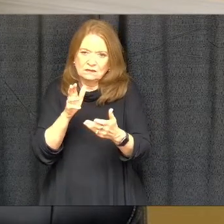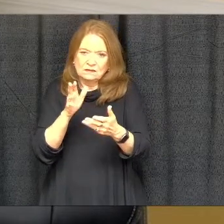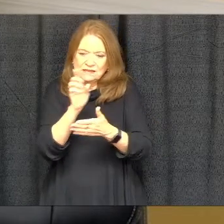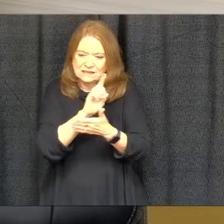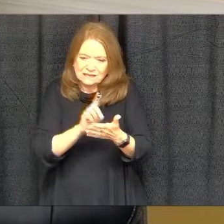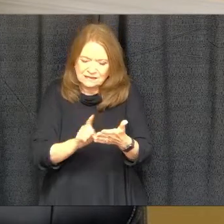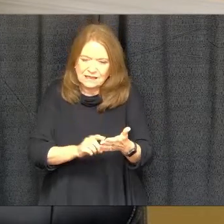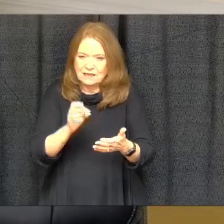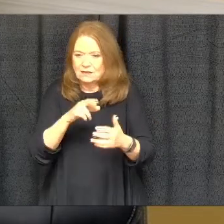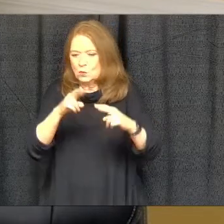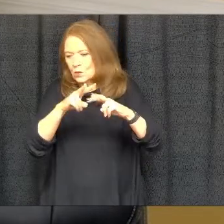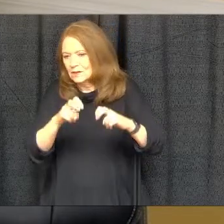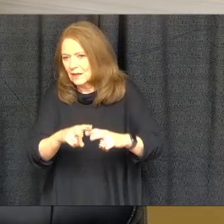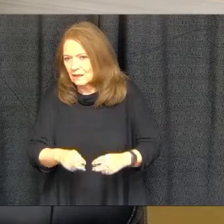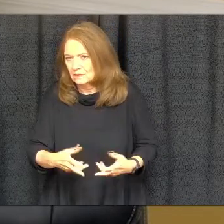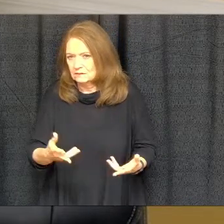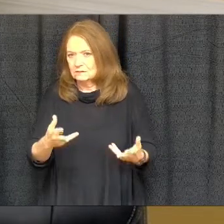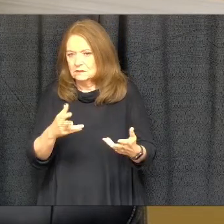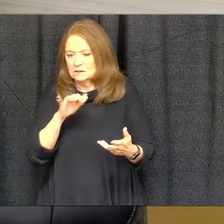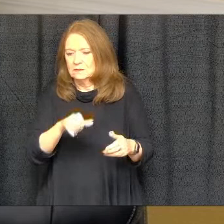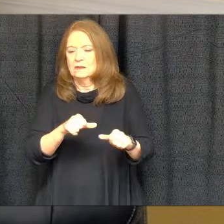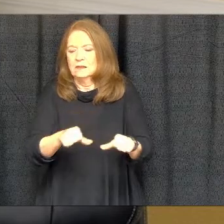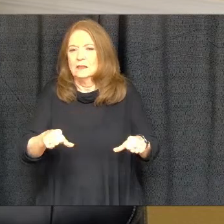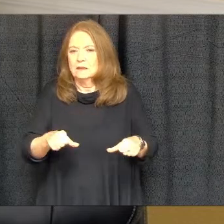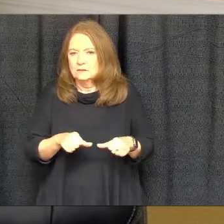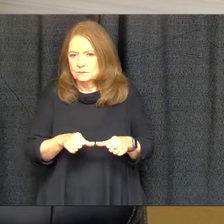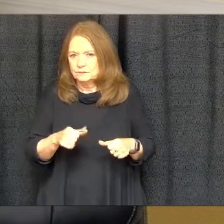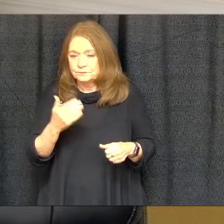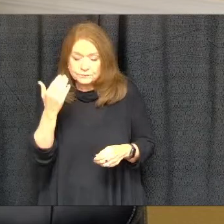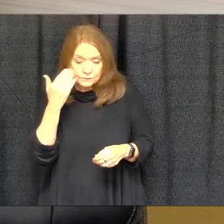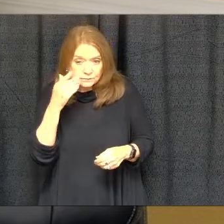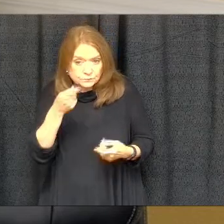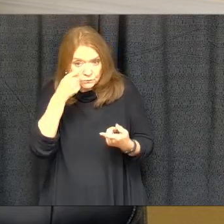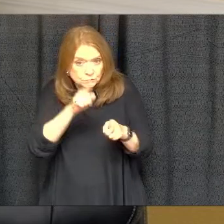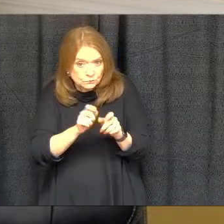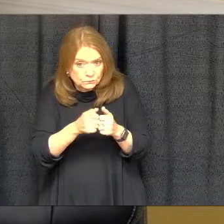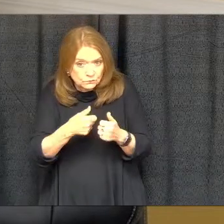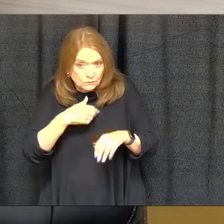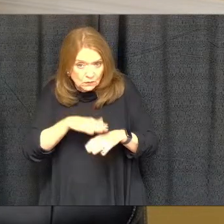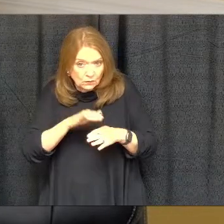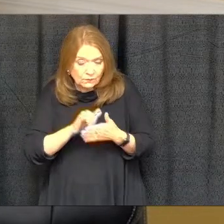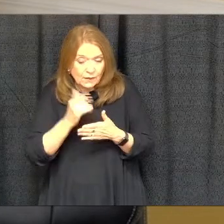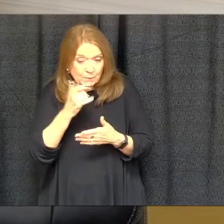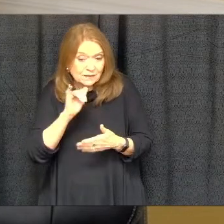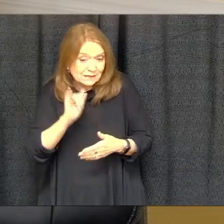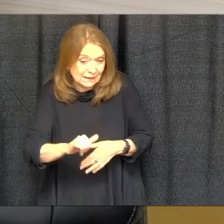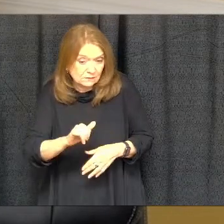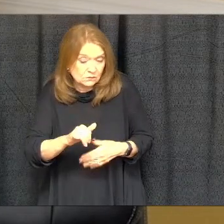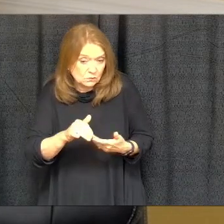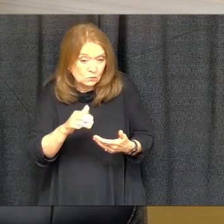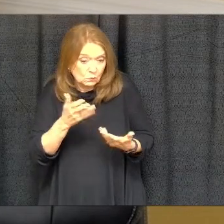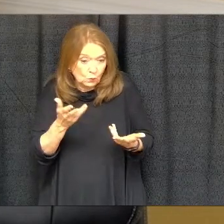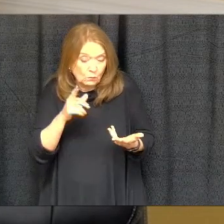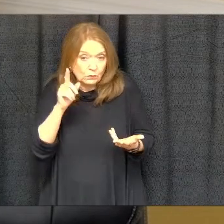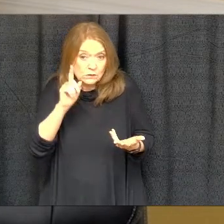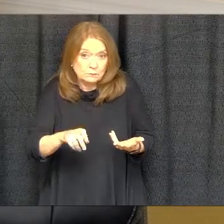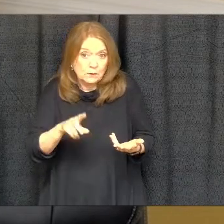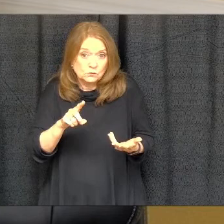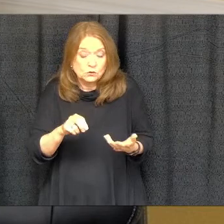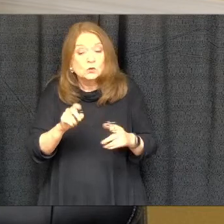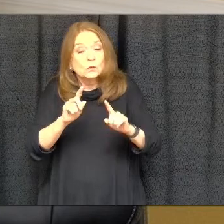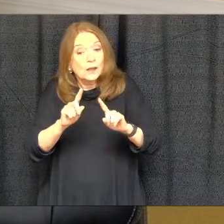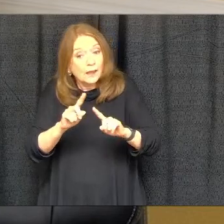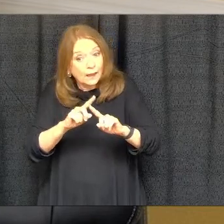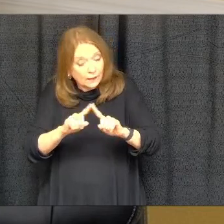design or analysis in that area. And I know you agree with me on that because that's what we were supposed to do. And however, and I want to